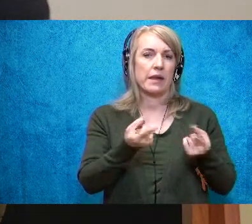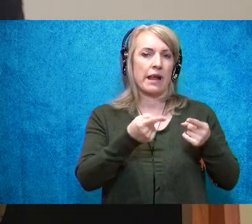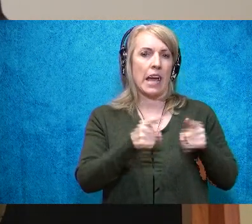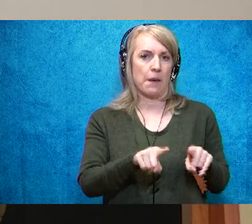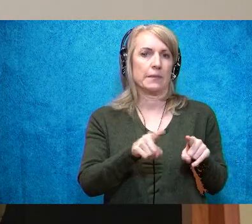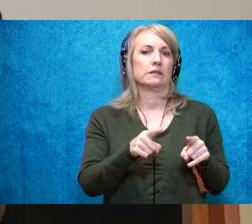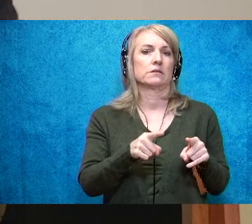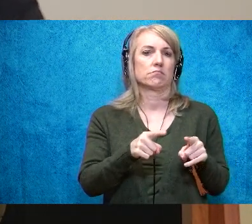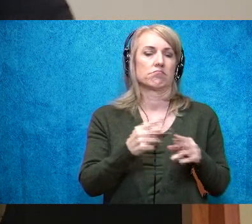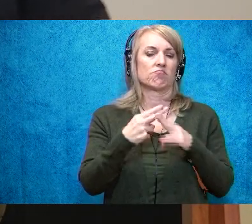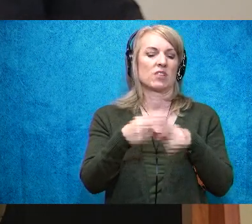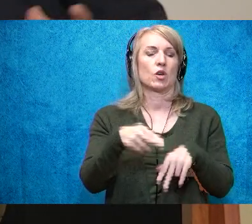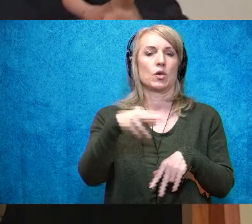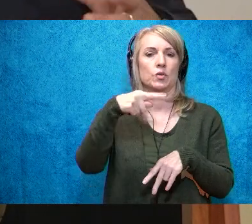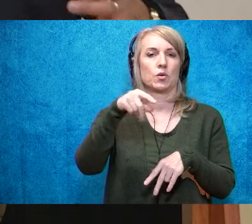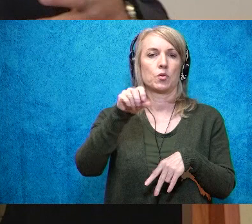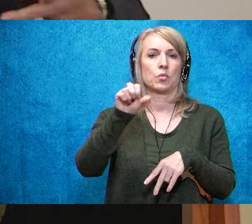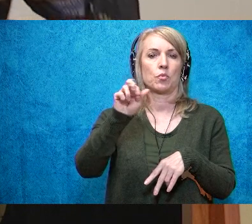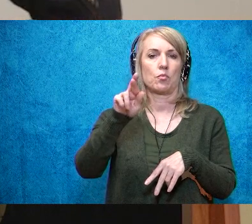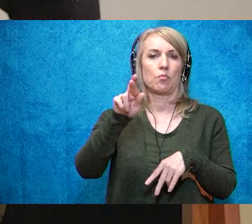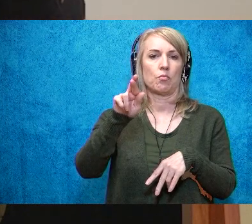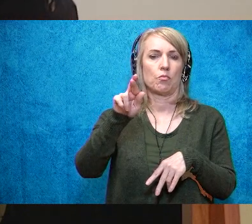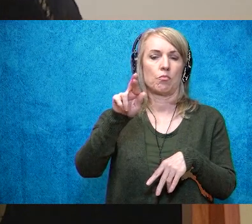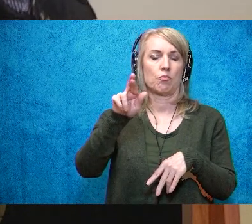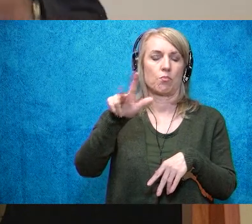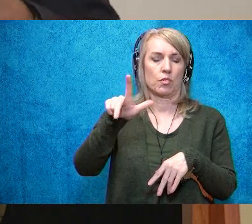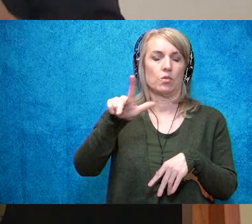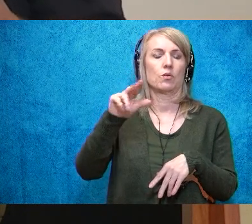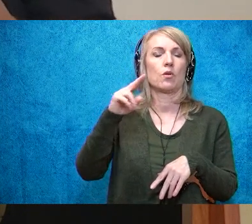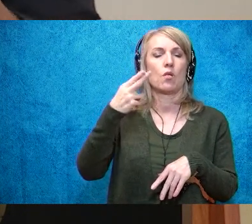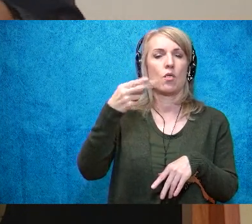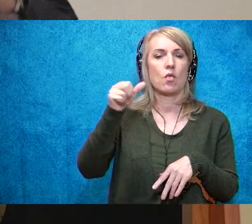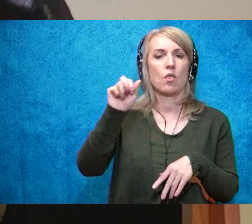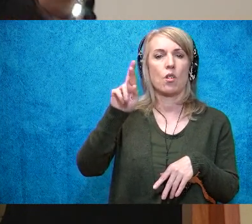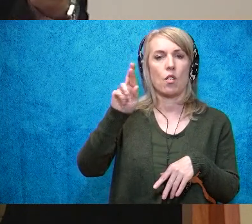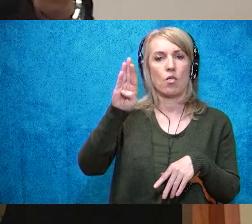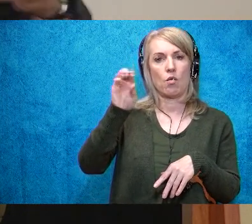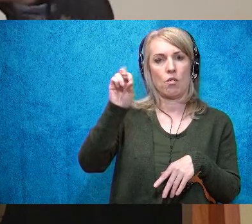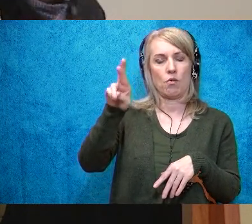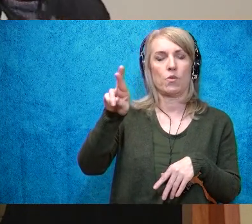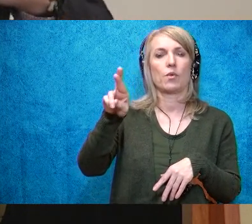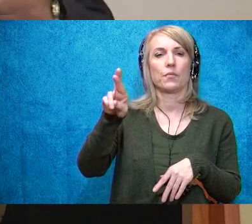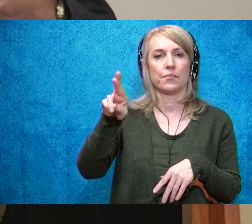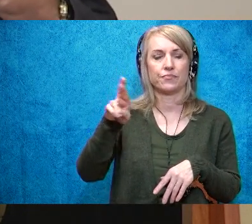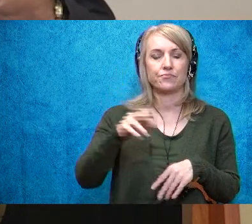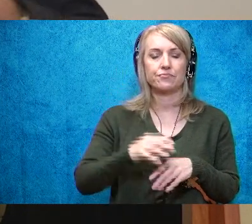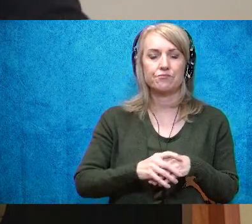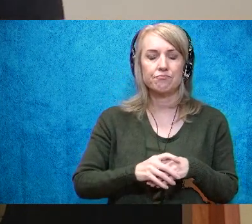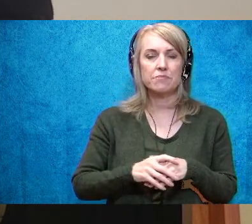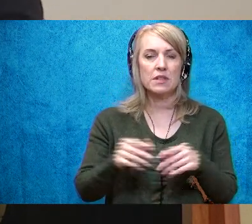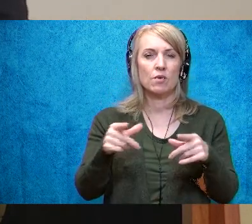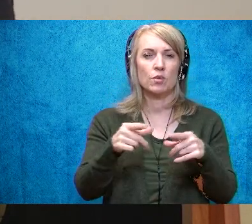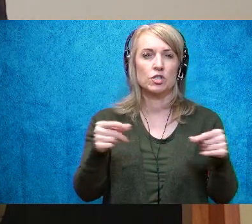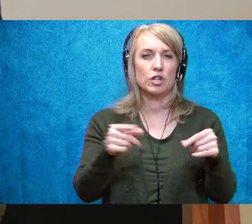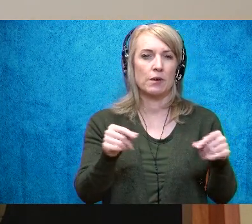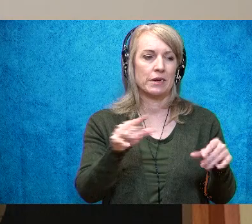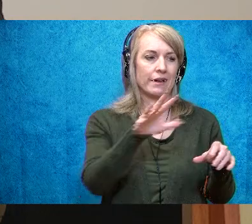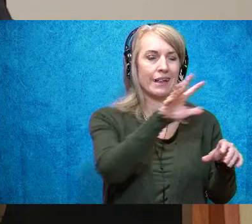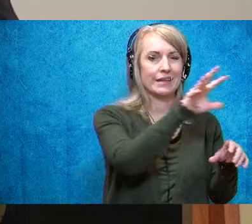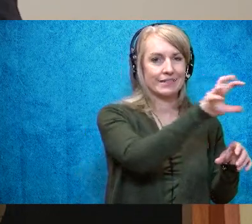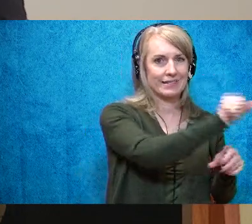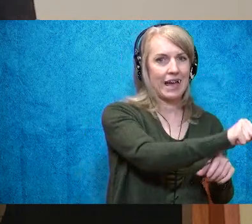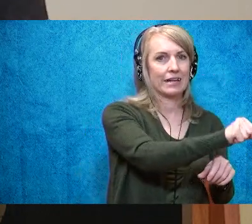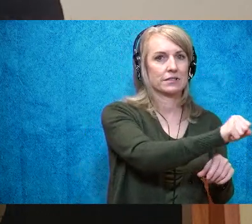couple of slides. So Japan has this same mentality of Adolf Hitler. Remember, they're allies, and they began